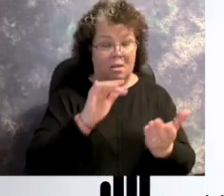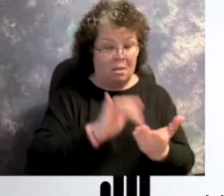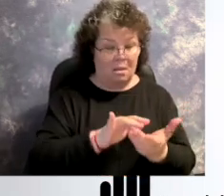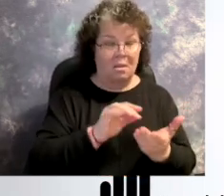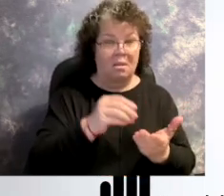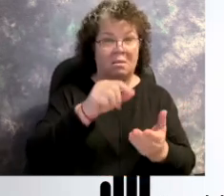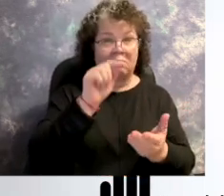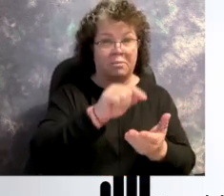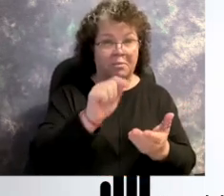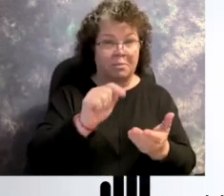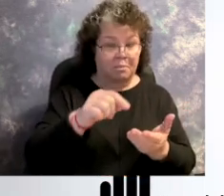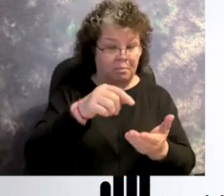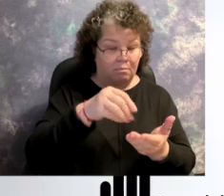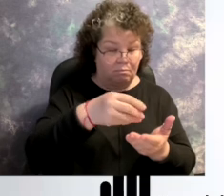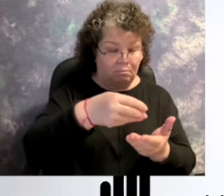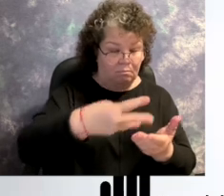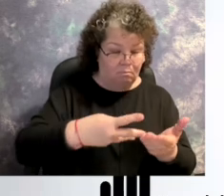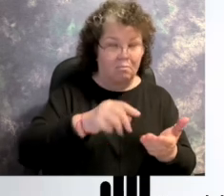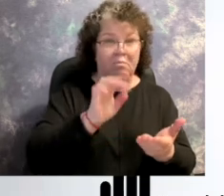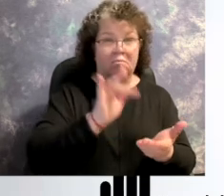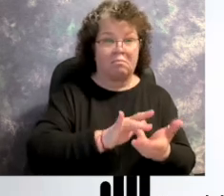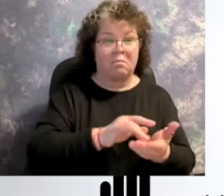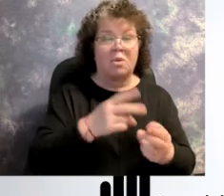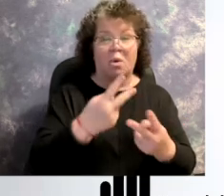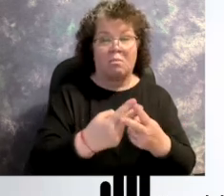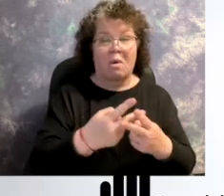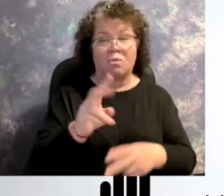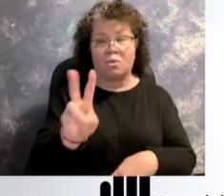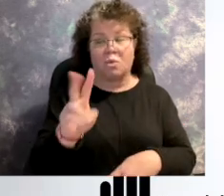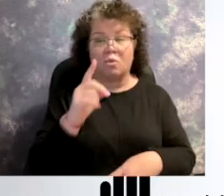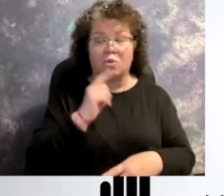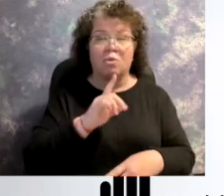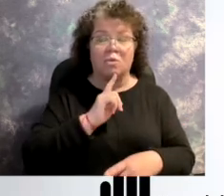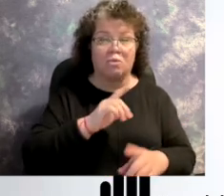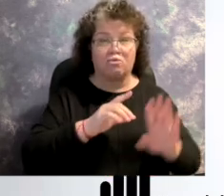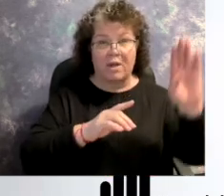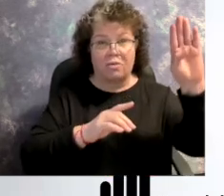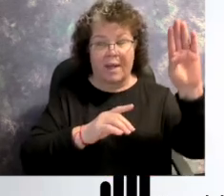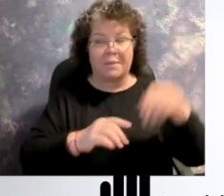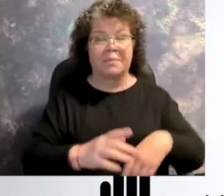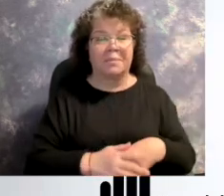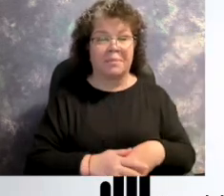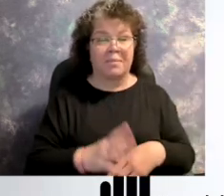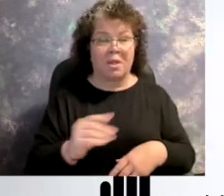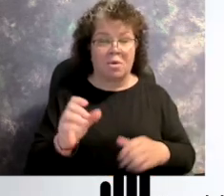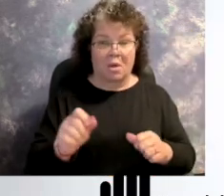and by phone, press #2 to raise your hand. You may also email questions to the Clean Transportation Incentives